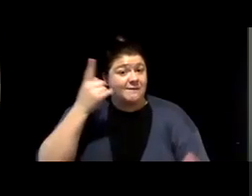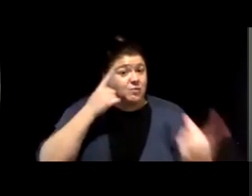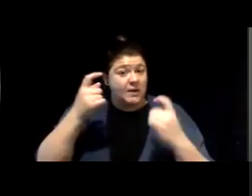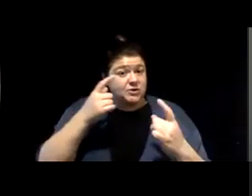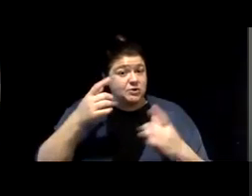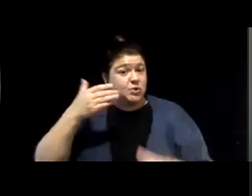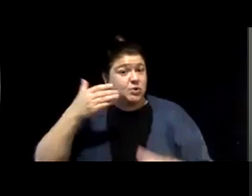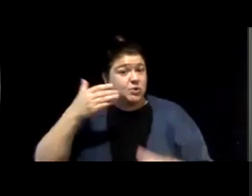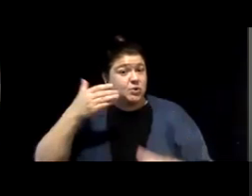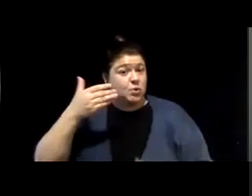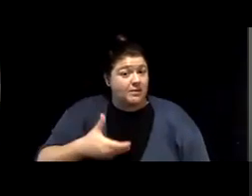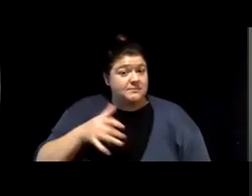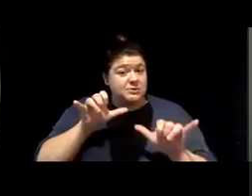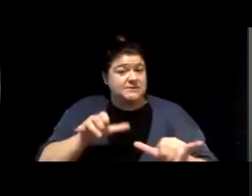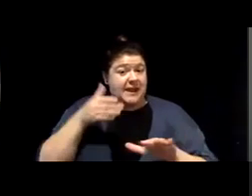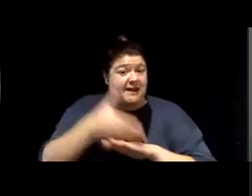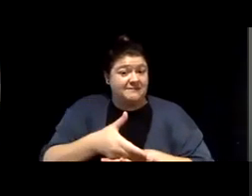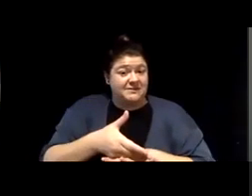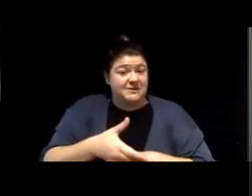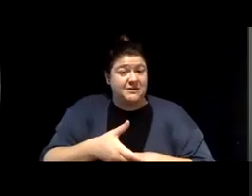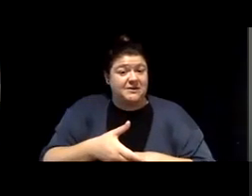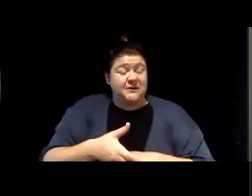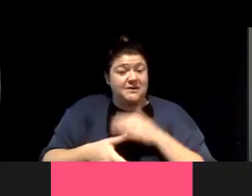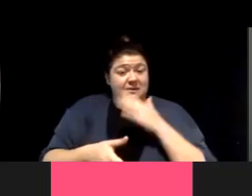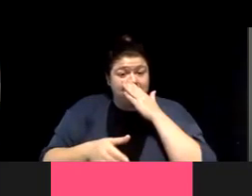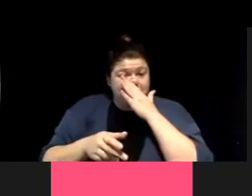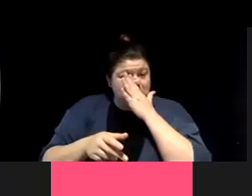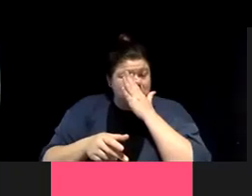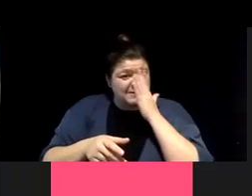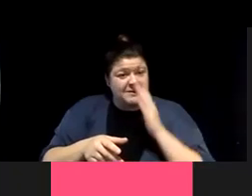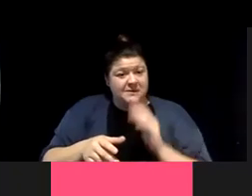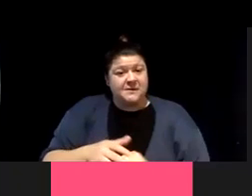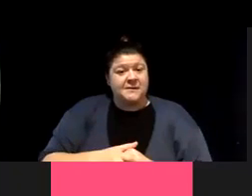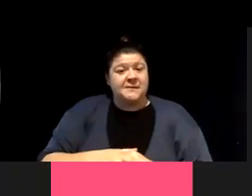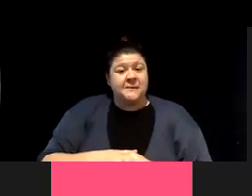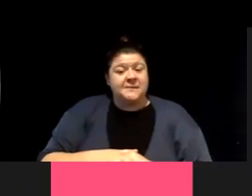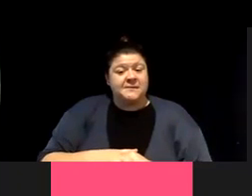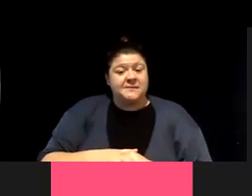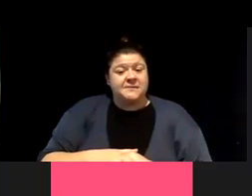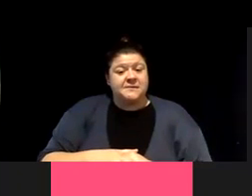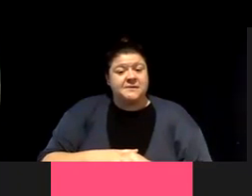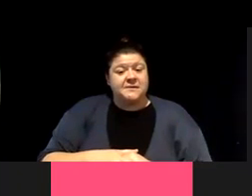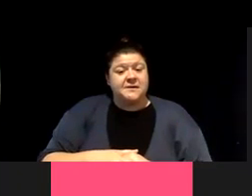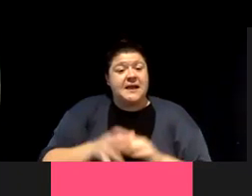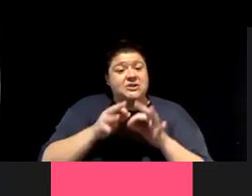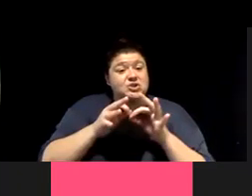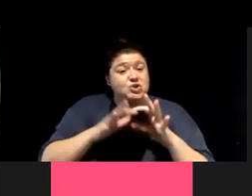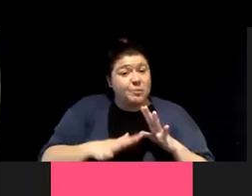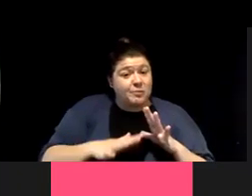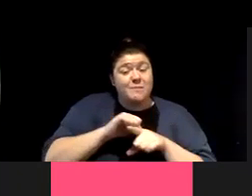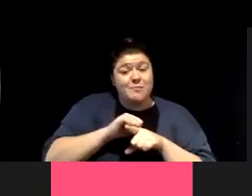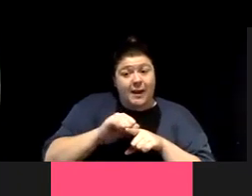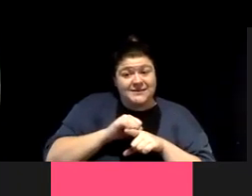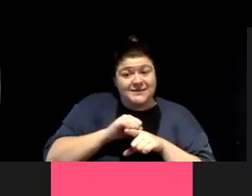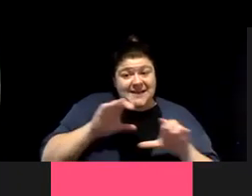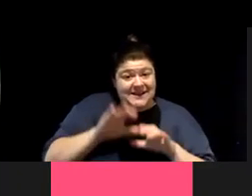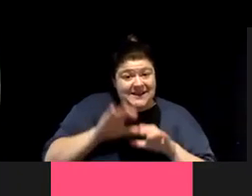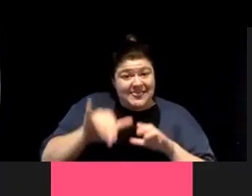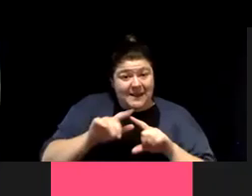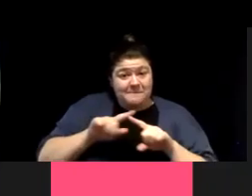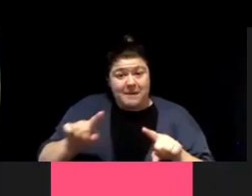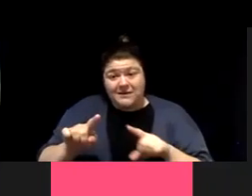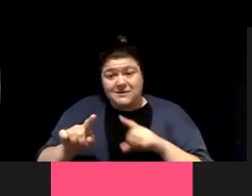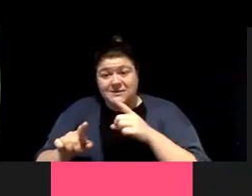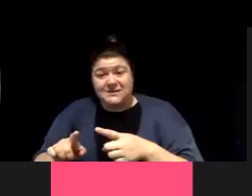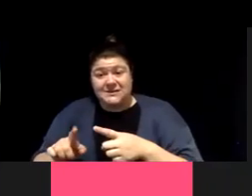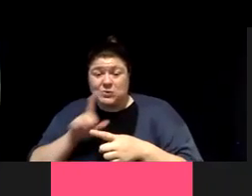course. Hi, Mary. You know, I did do the interpreter practice, but then that's really